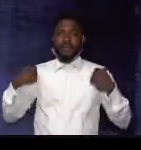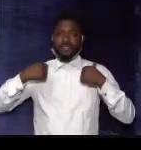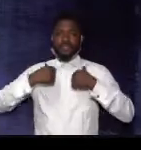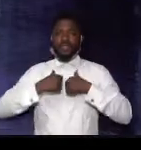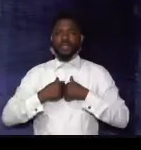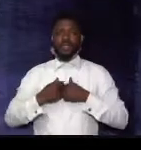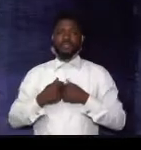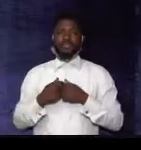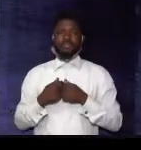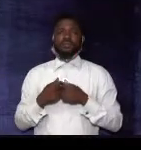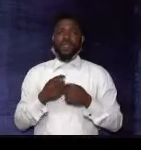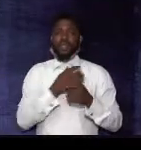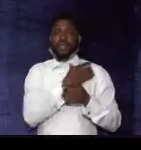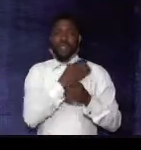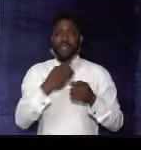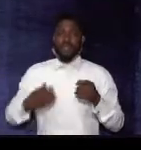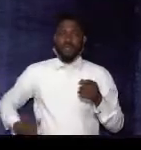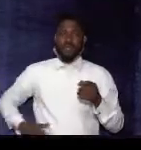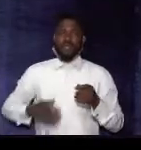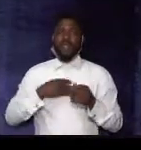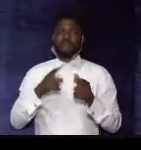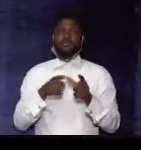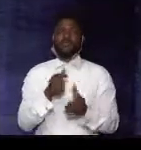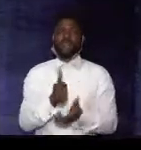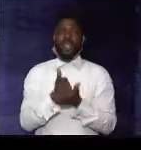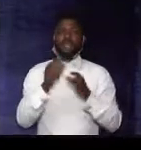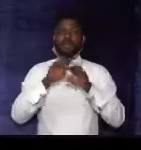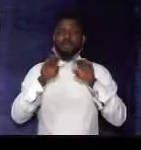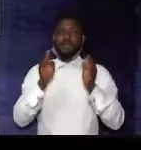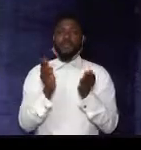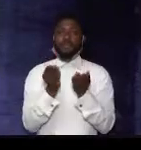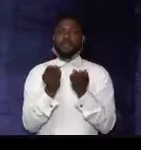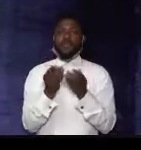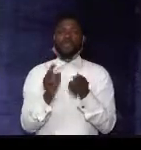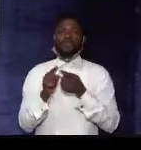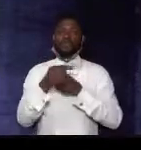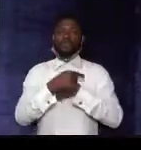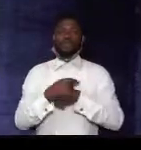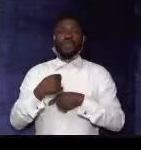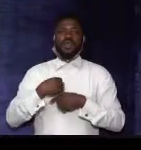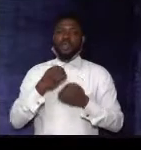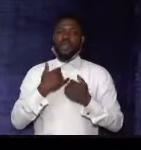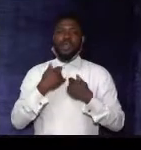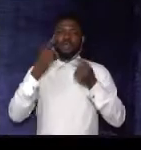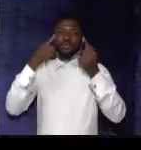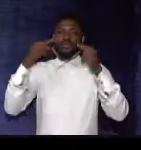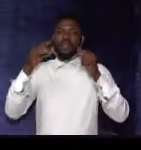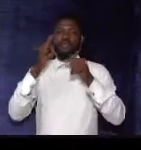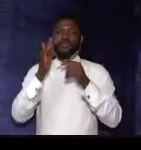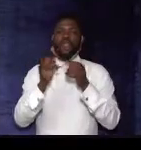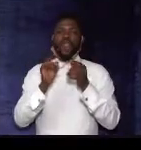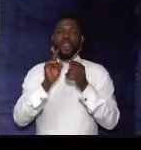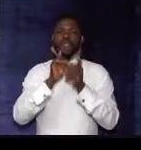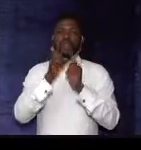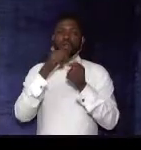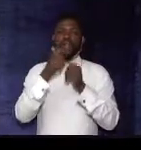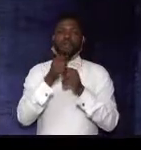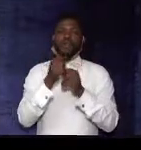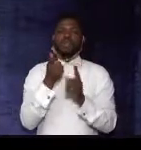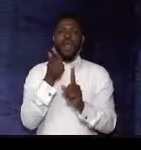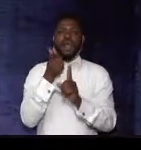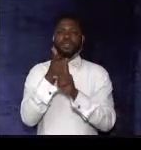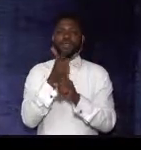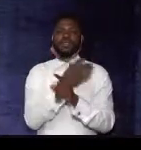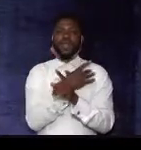jacket, while swimming, your safety belt, and your first aid box. Today, we have successfully talked